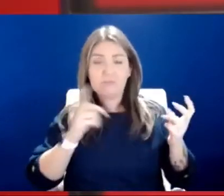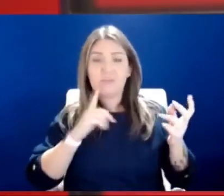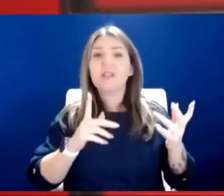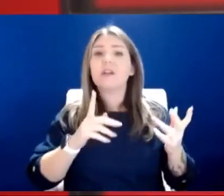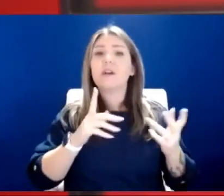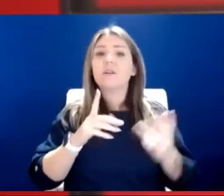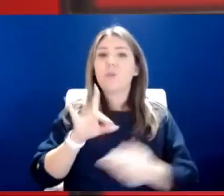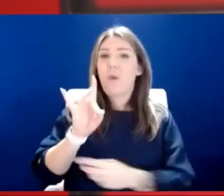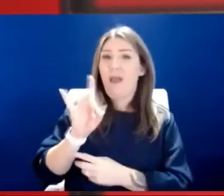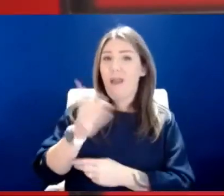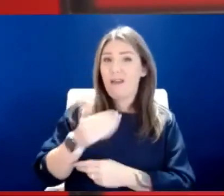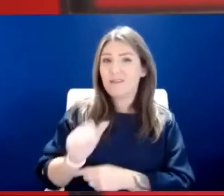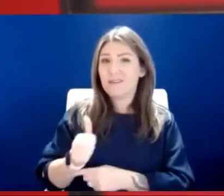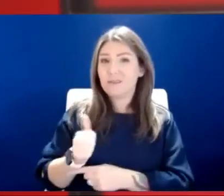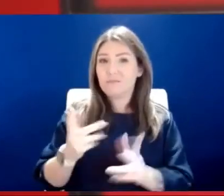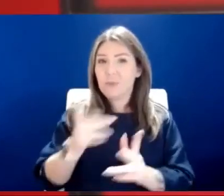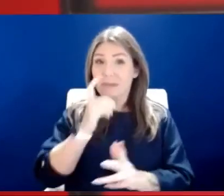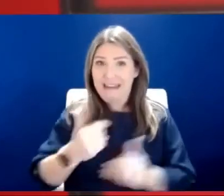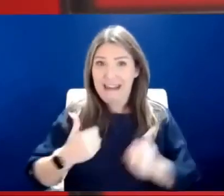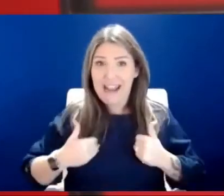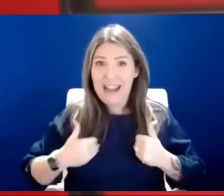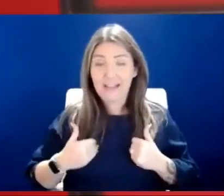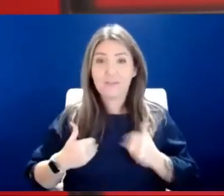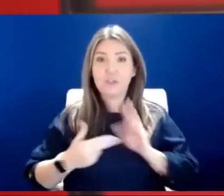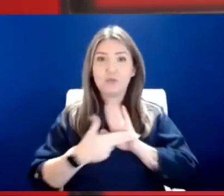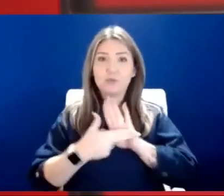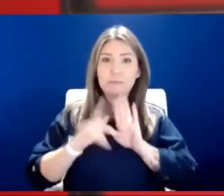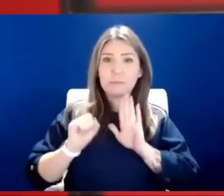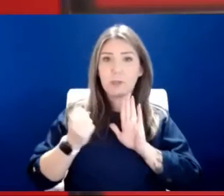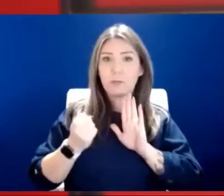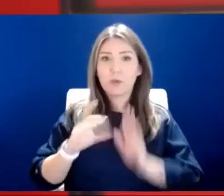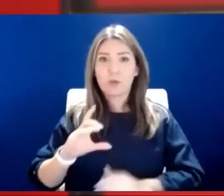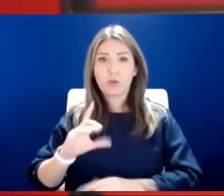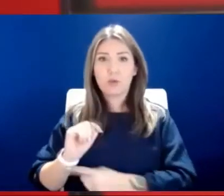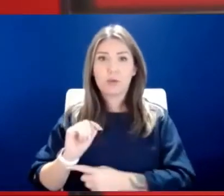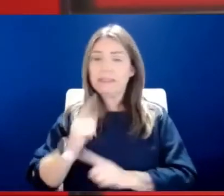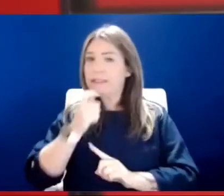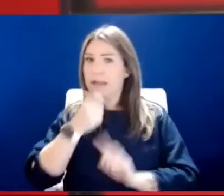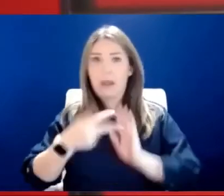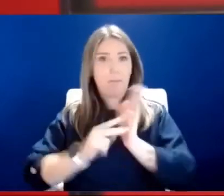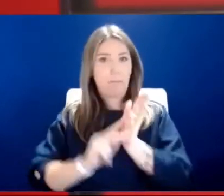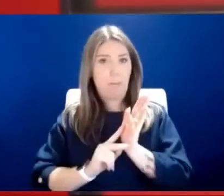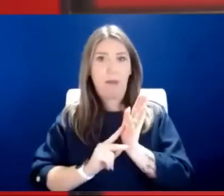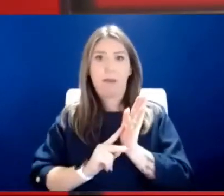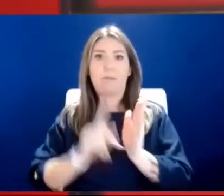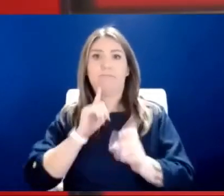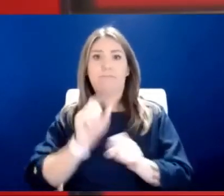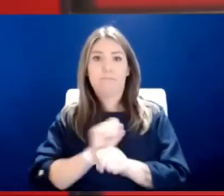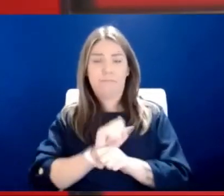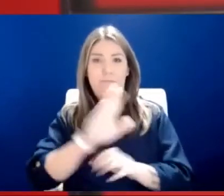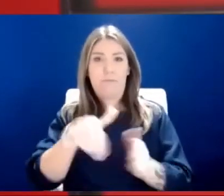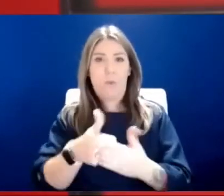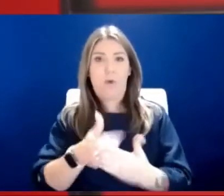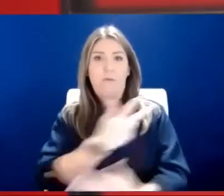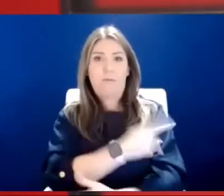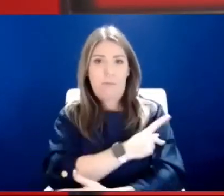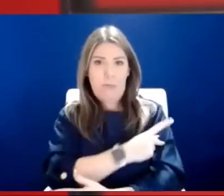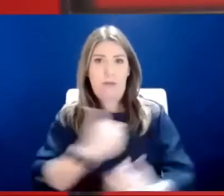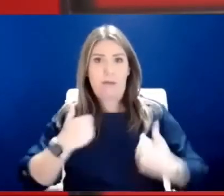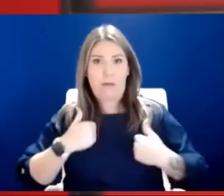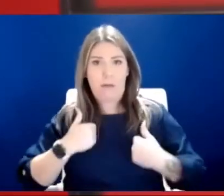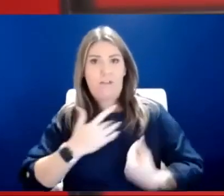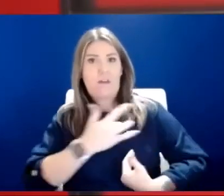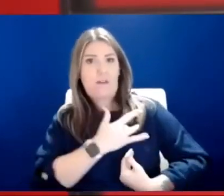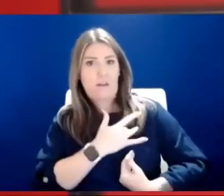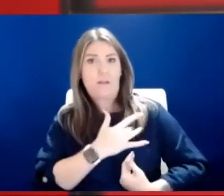So diagnosis of carpal tunnel does not reflect that all patients with carpal tunnel will have heart